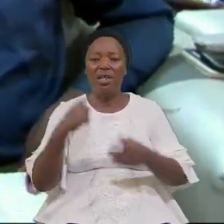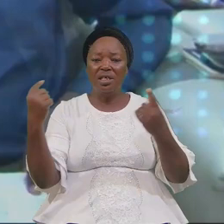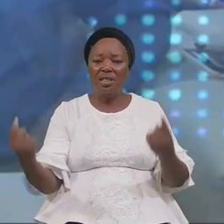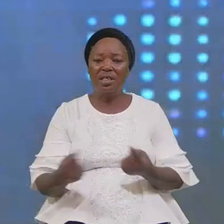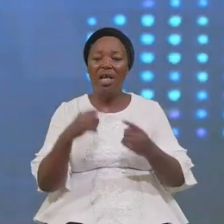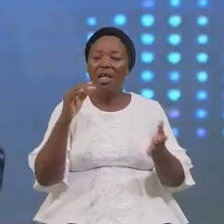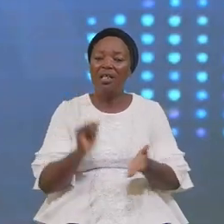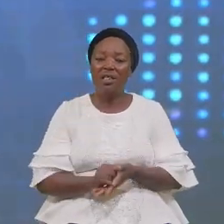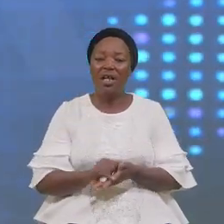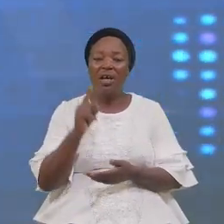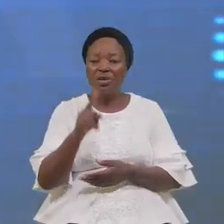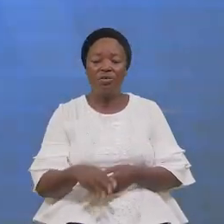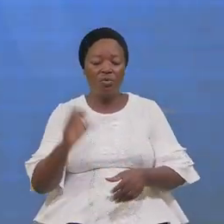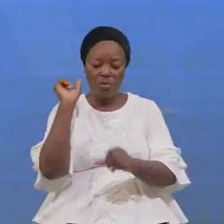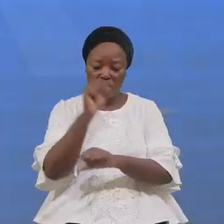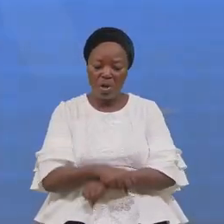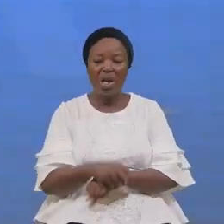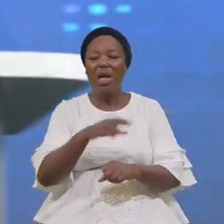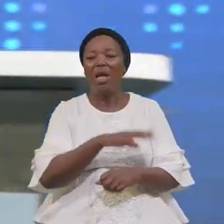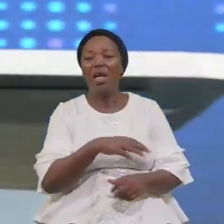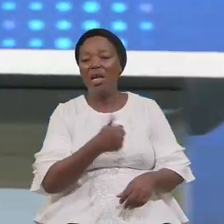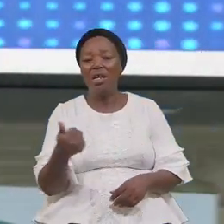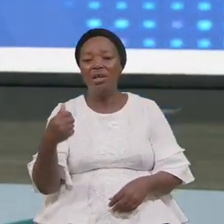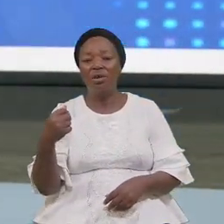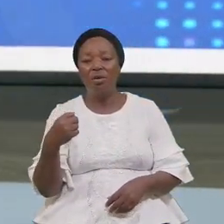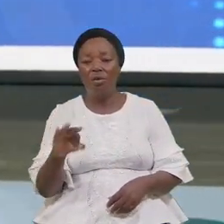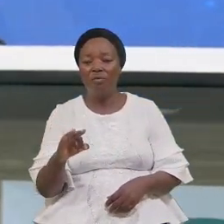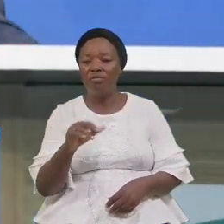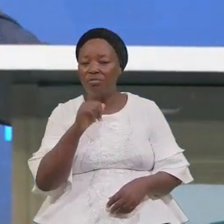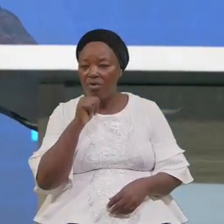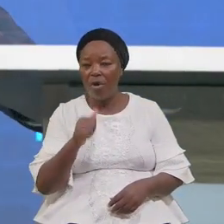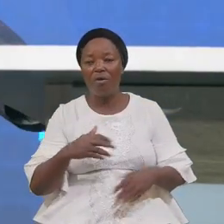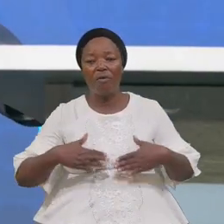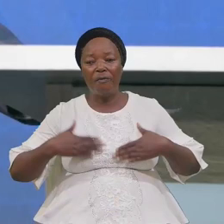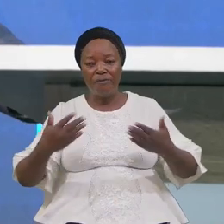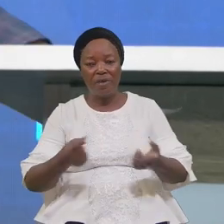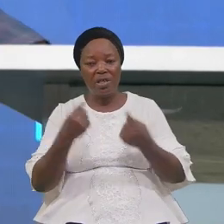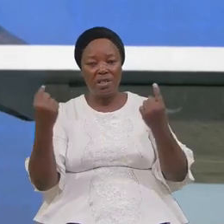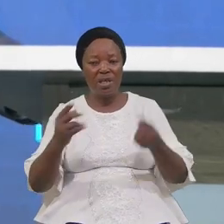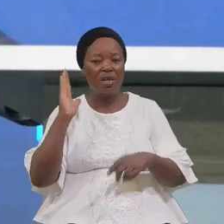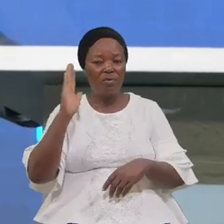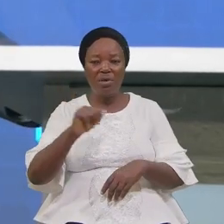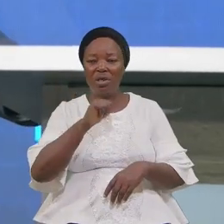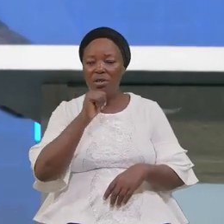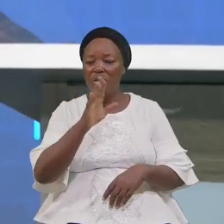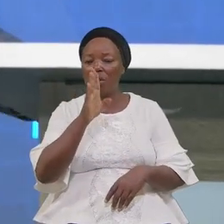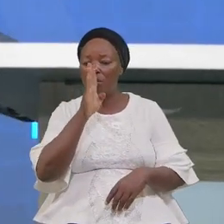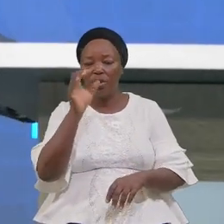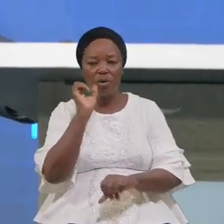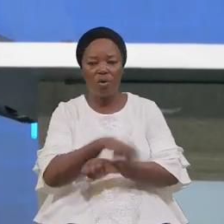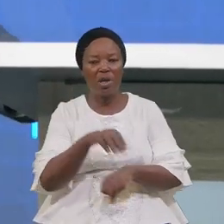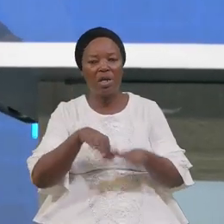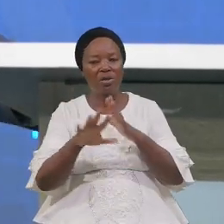you conquer. Any unconfessed sin will not be conquered in your